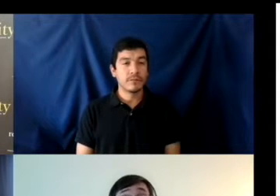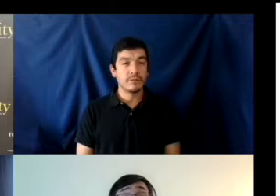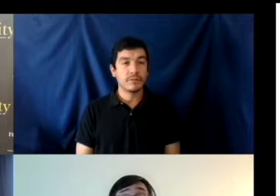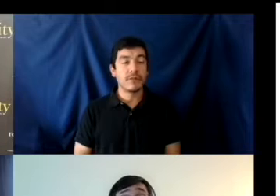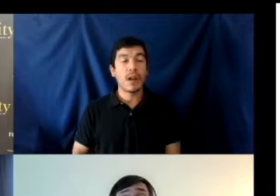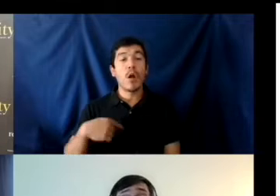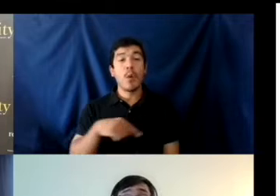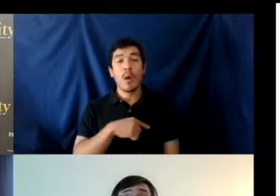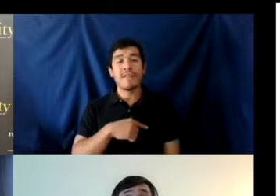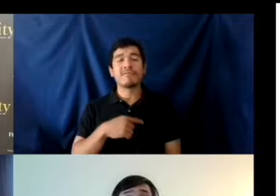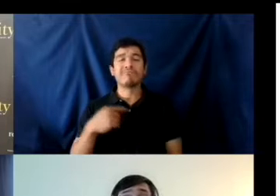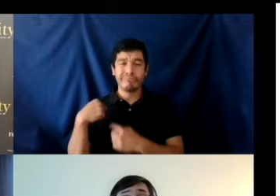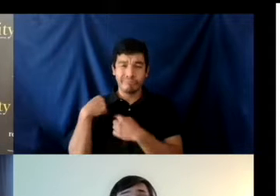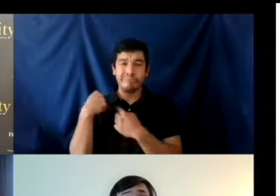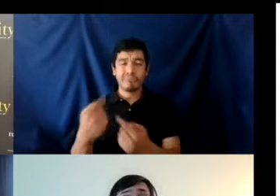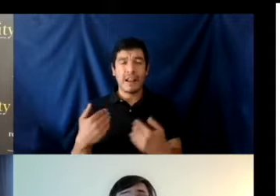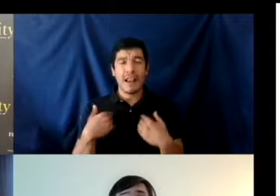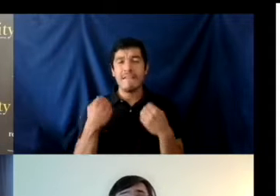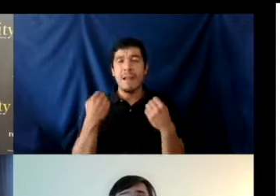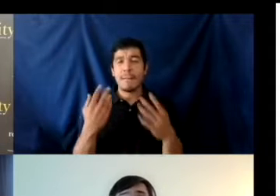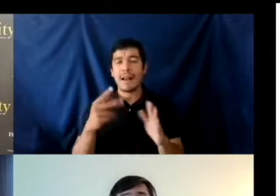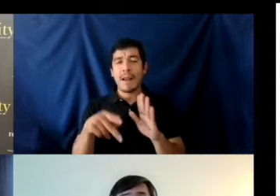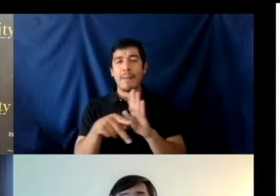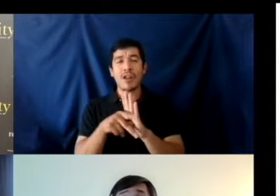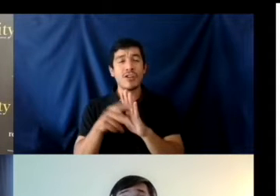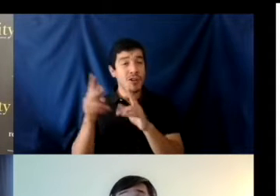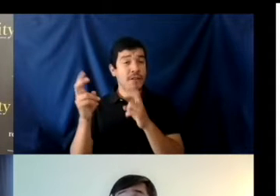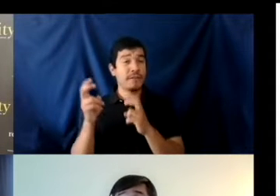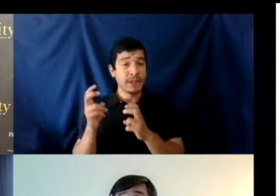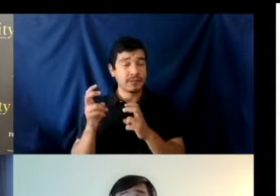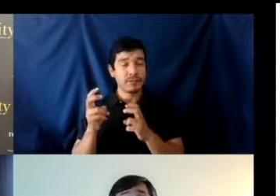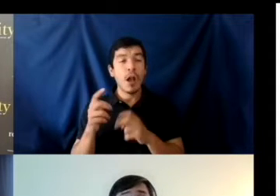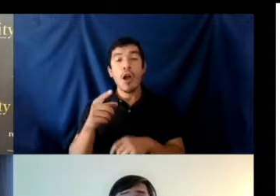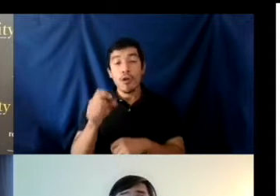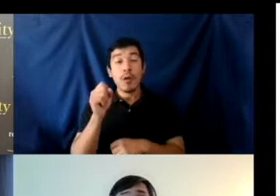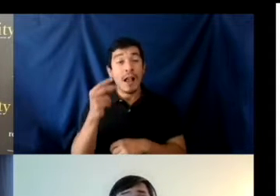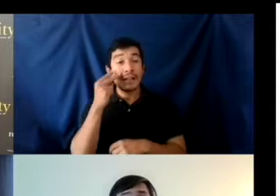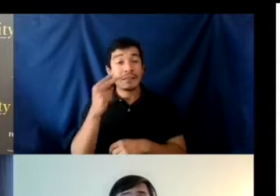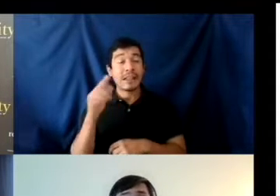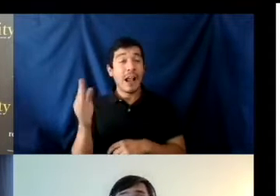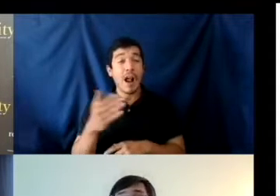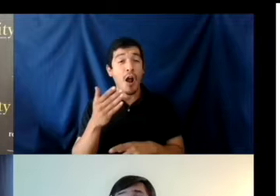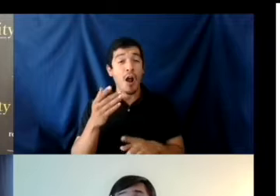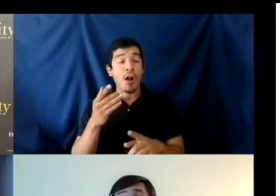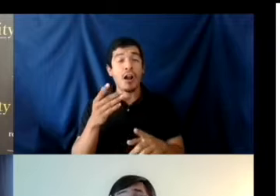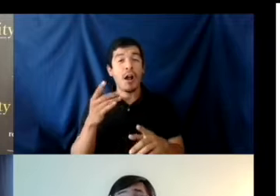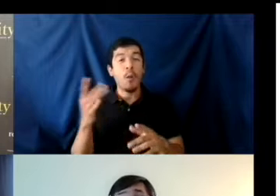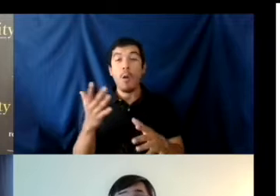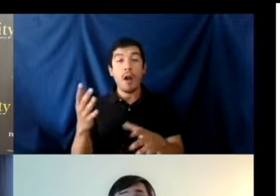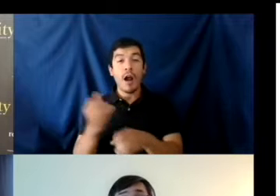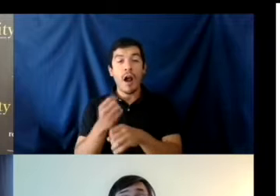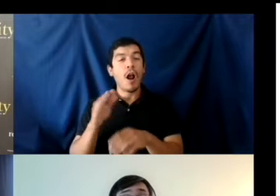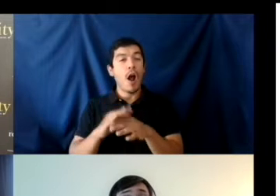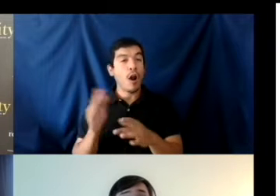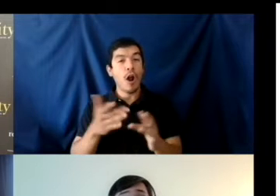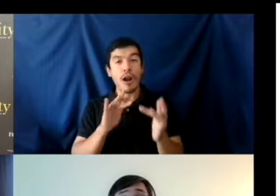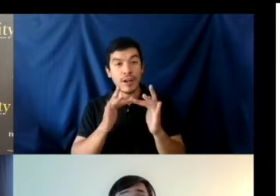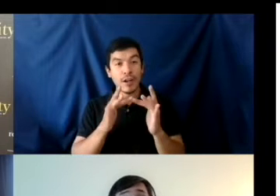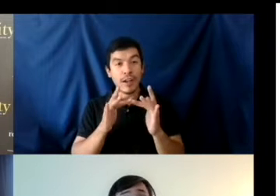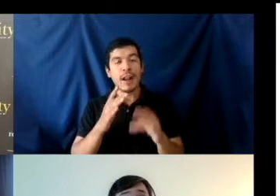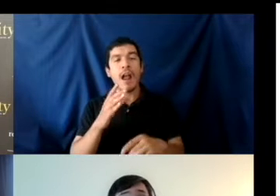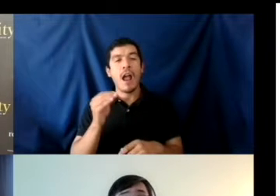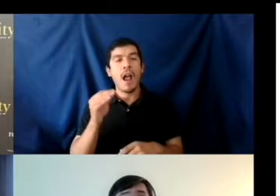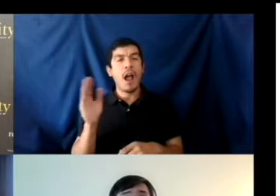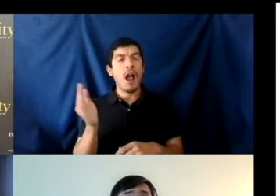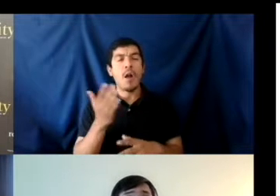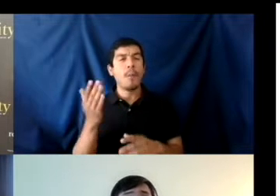We've had many major policy achievements, and you can find these achievements on our website and with some of the supplemental materials that we